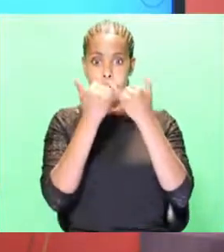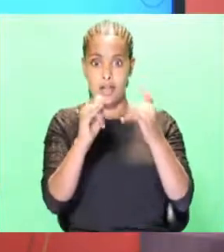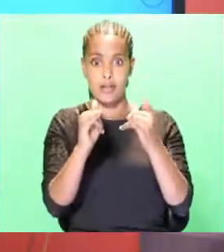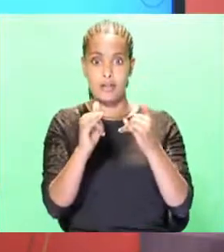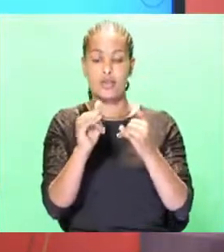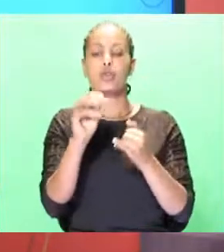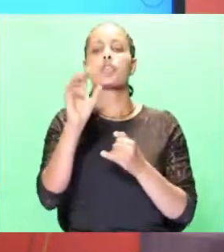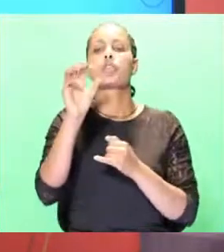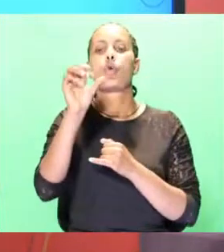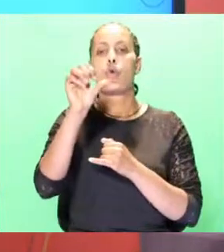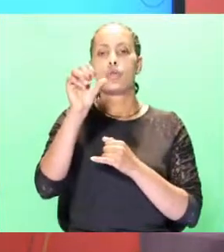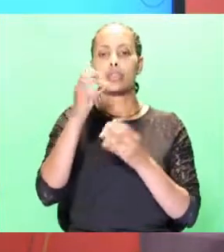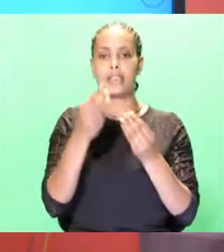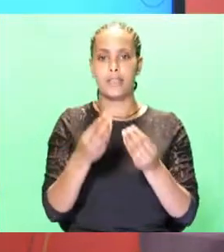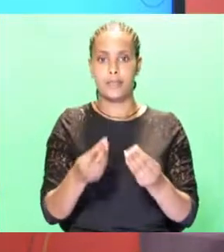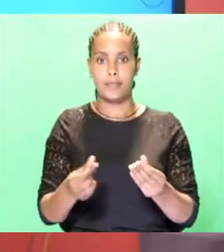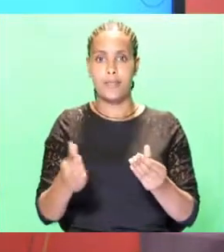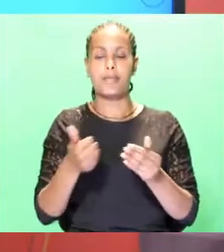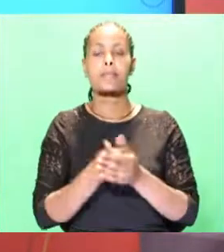the solution.